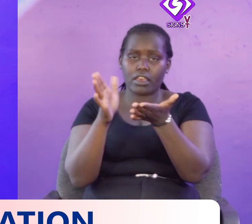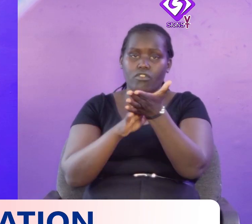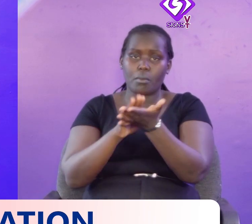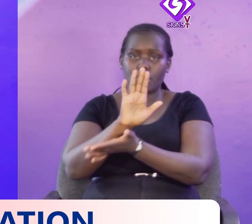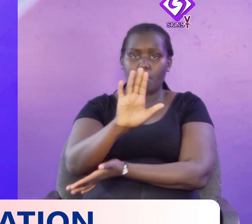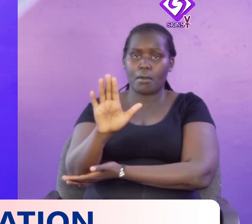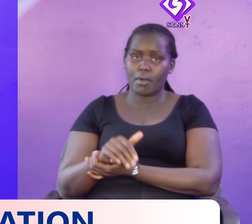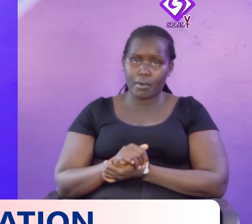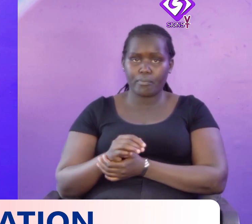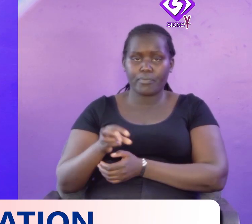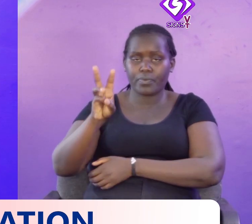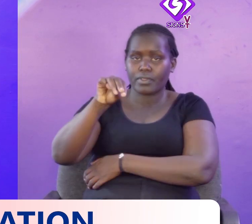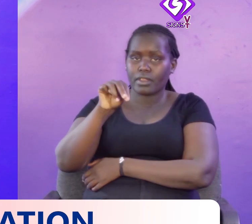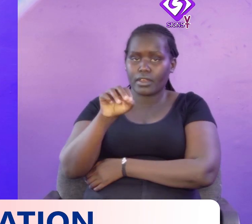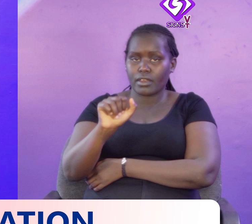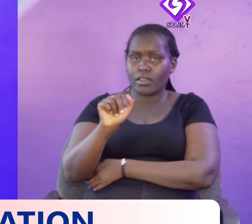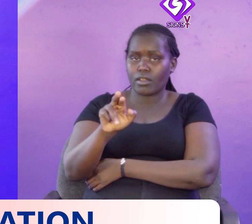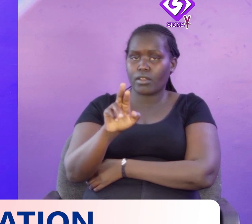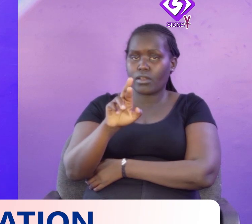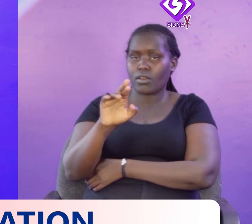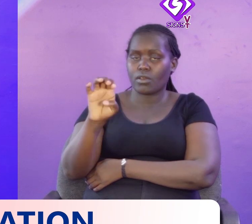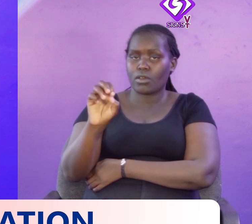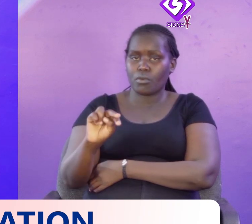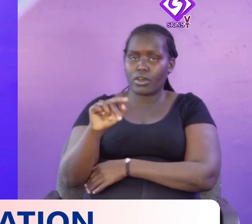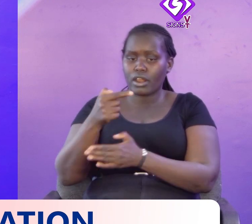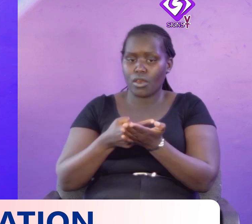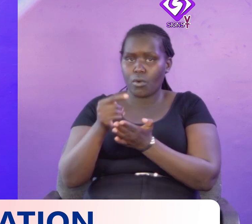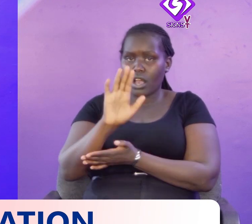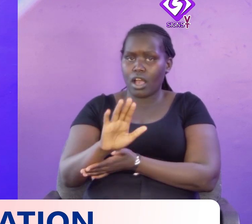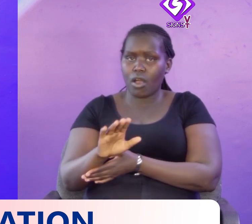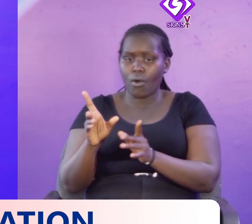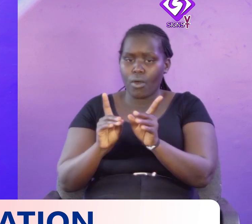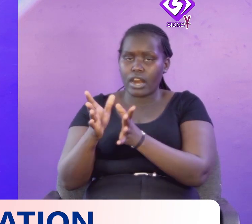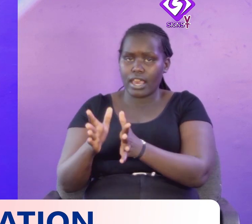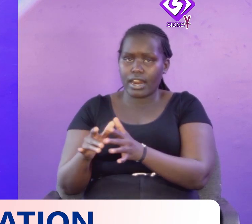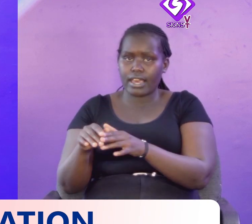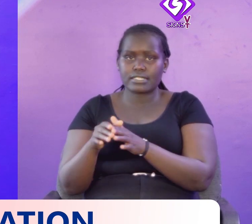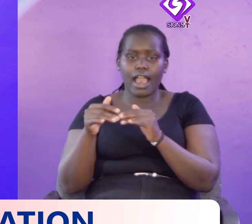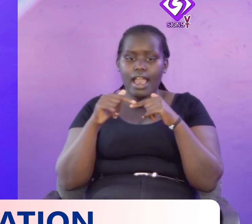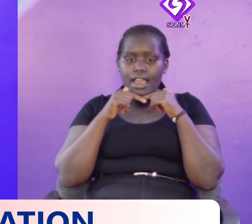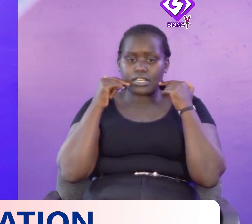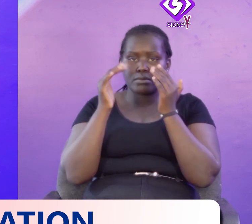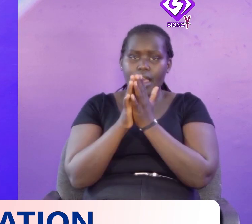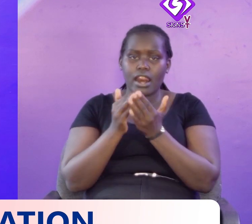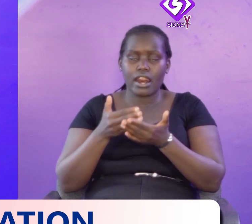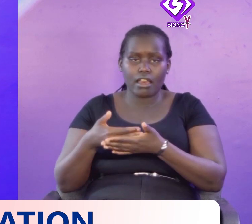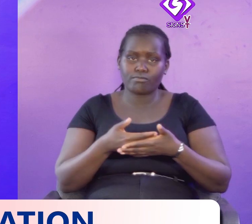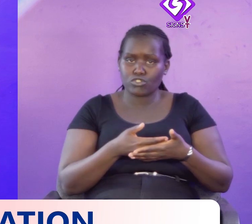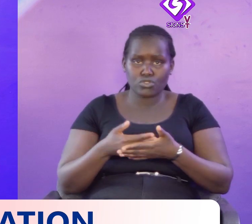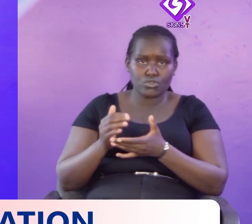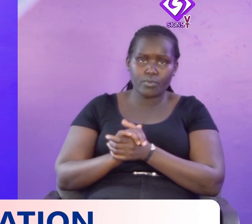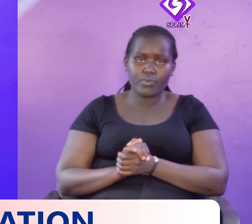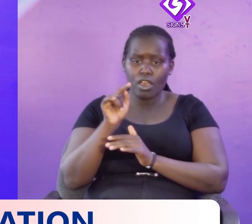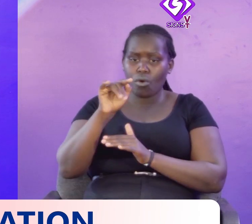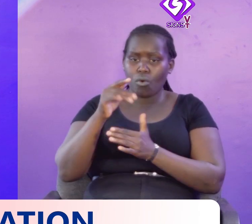there. Maureen, how was your week? Maureen Okal, director Smile na Toto. Did I get that right? Yes. How was your